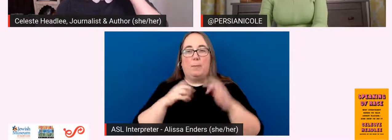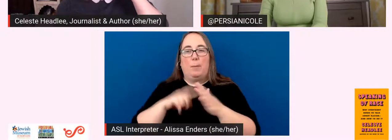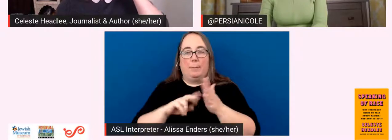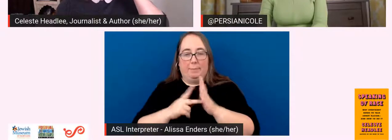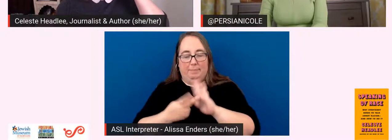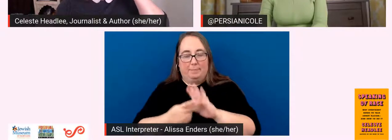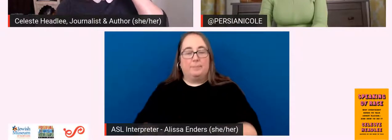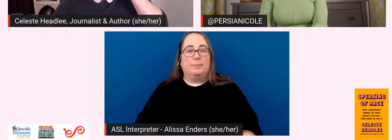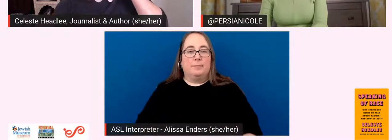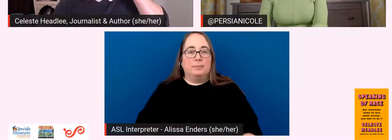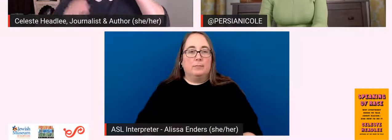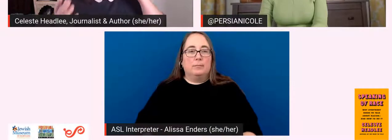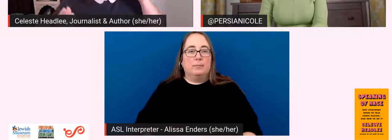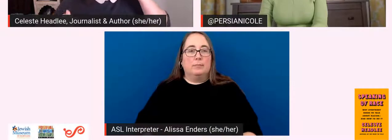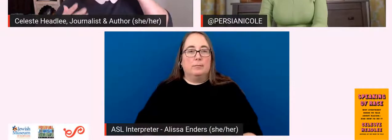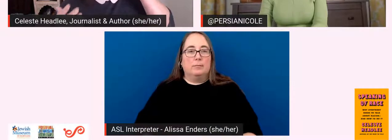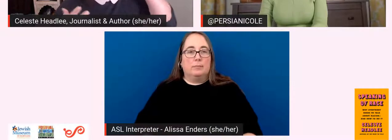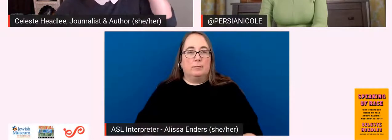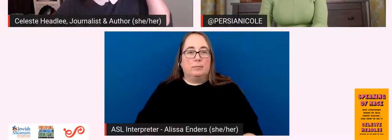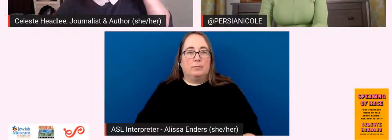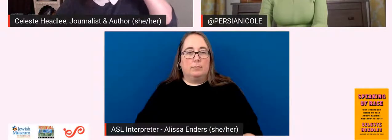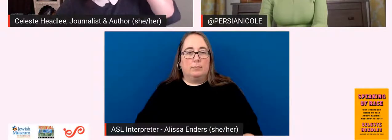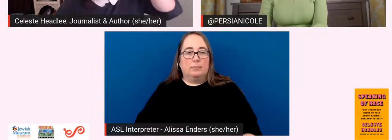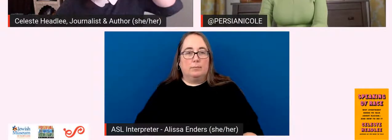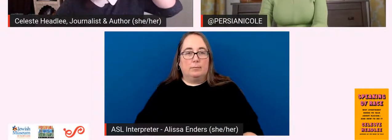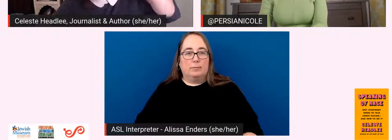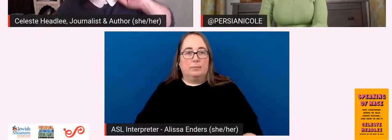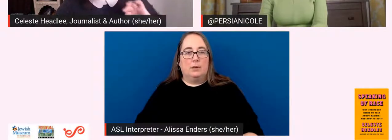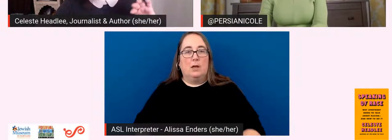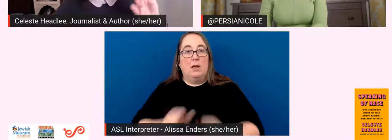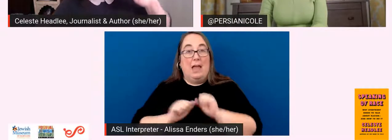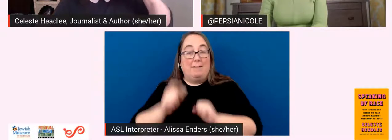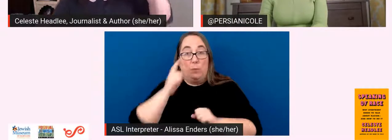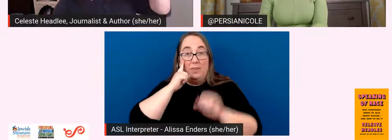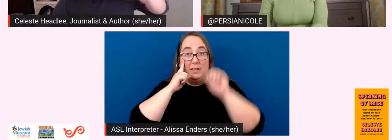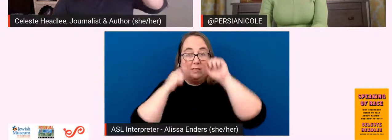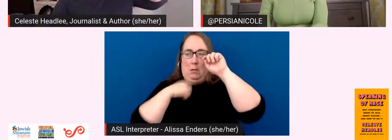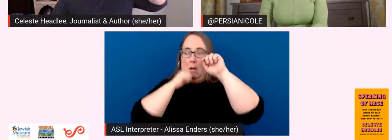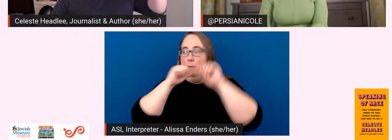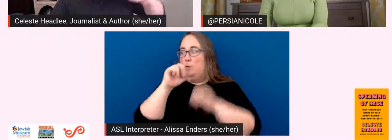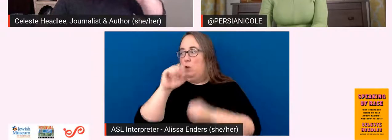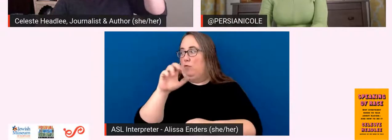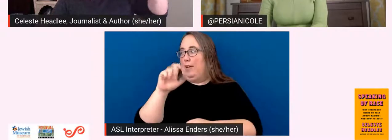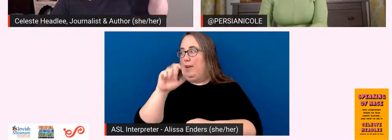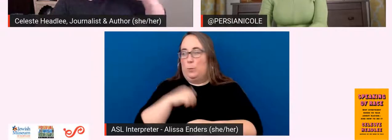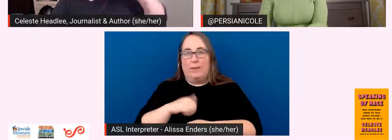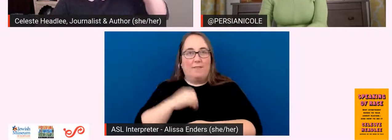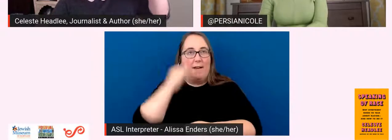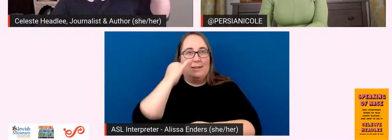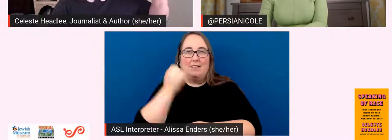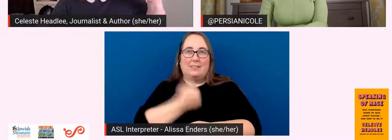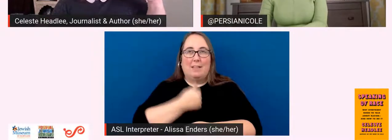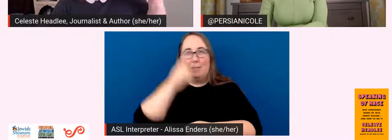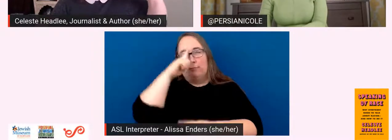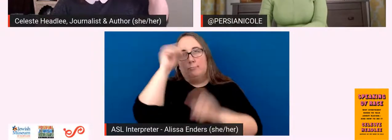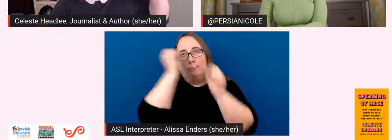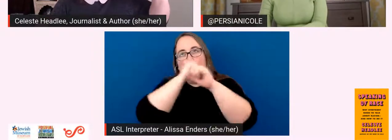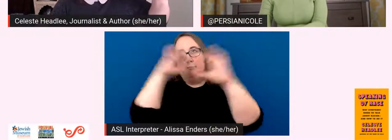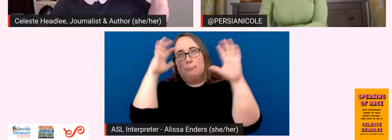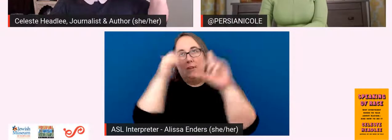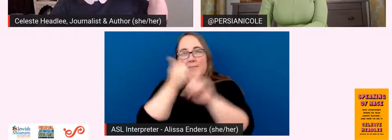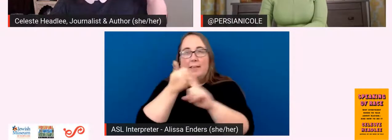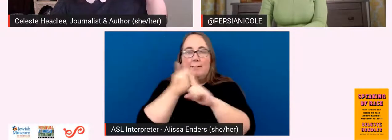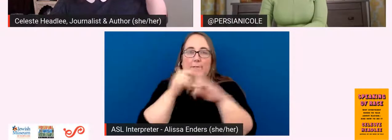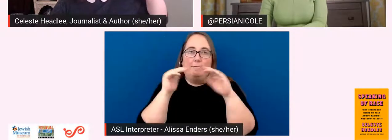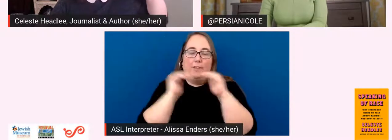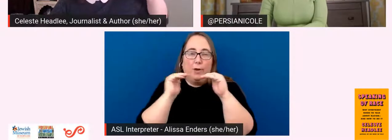works. So, as I mentioned, everybody thinks that they're not racist, right? We have this idea of ourselves, this image of ourselves as a